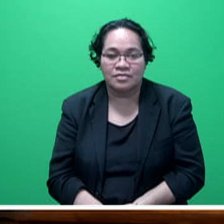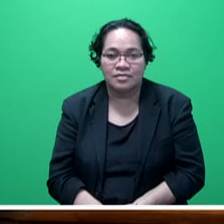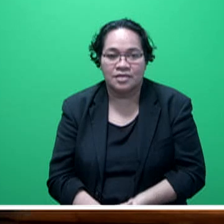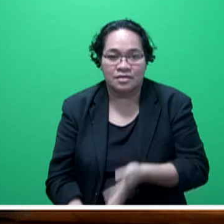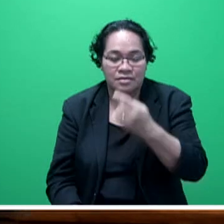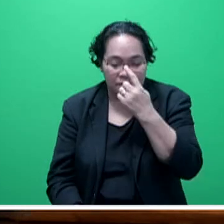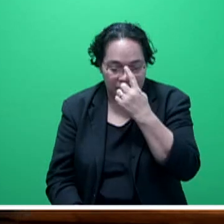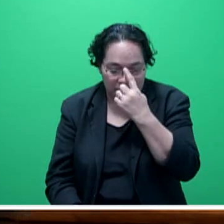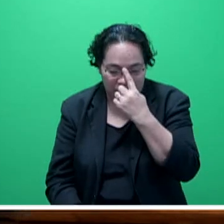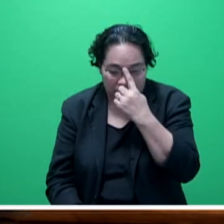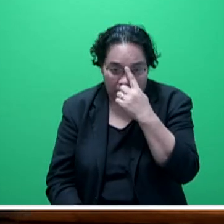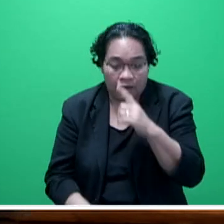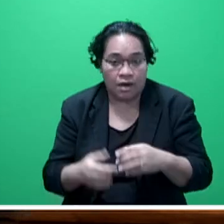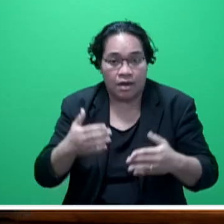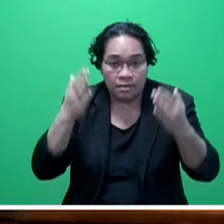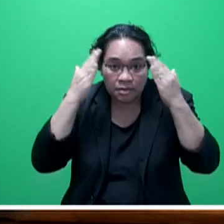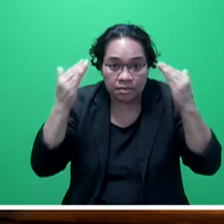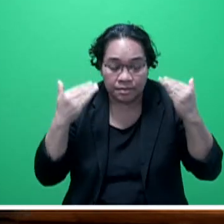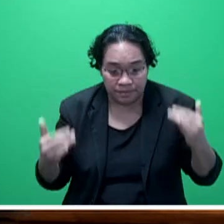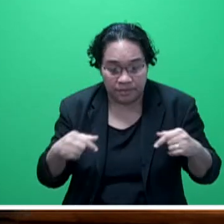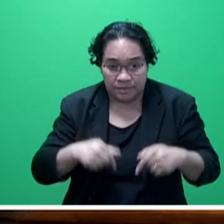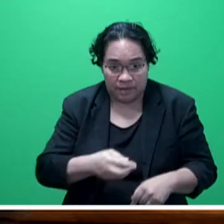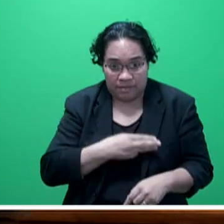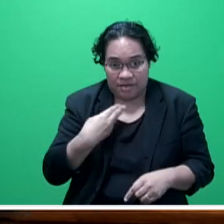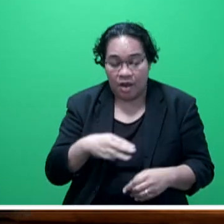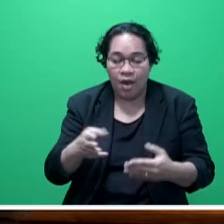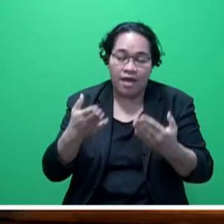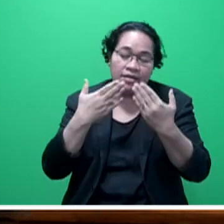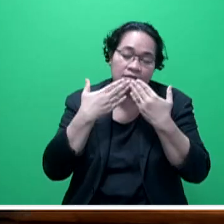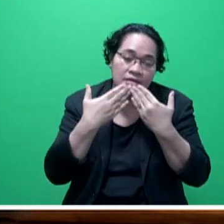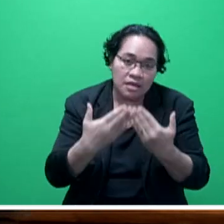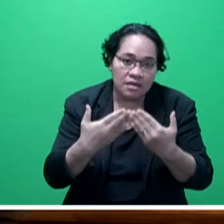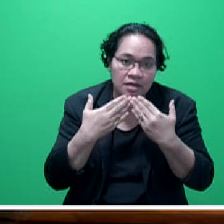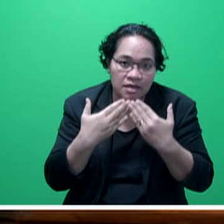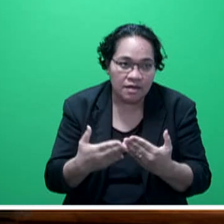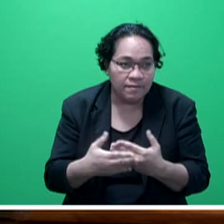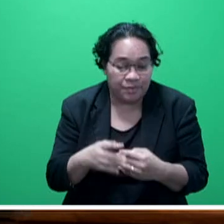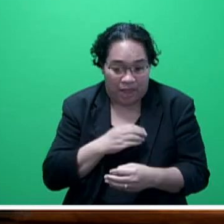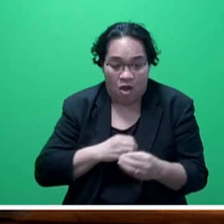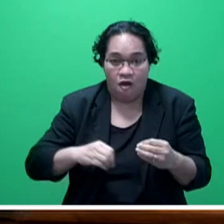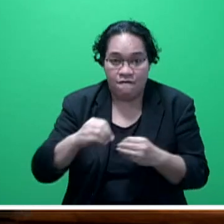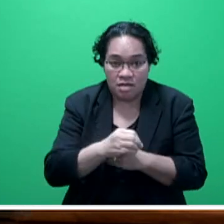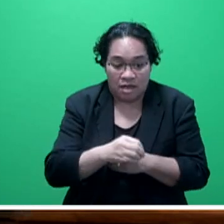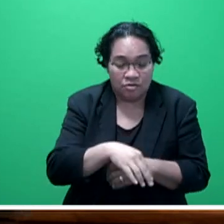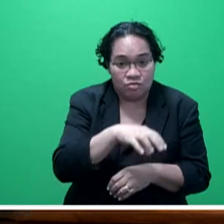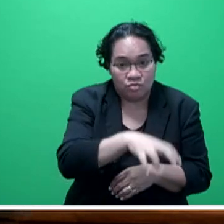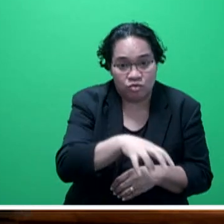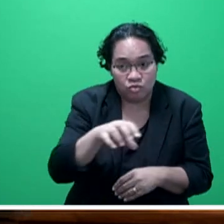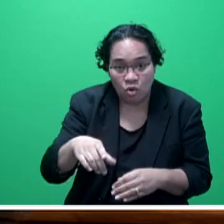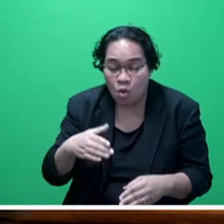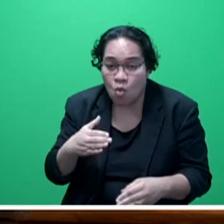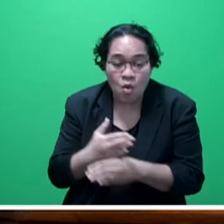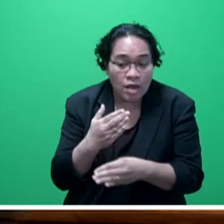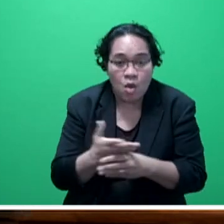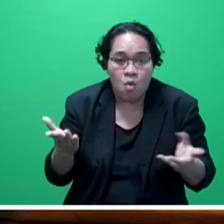Mr. Speaker, sir, the ministry is again thankful that players of our offices working in the rural